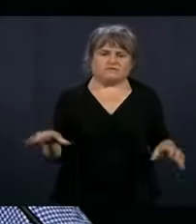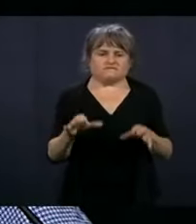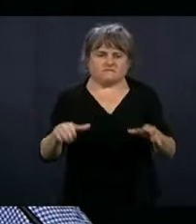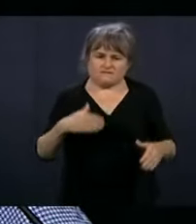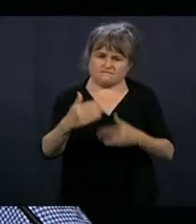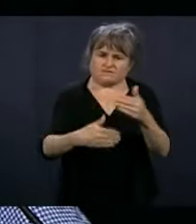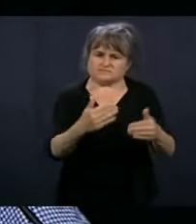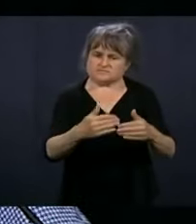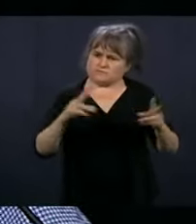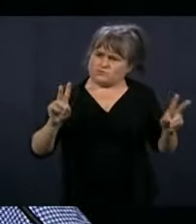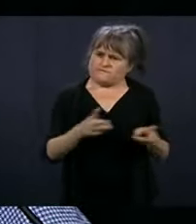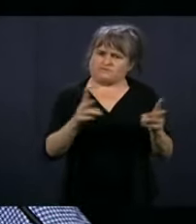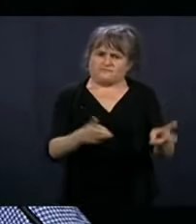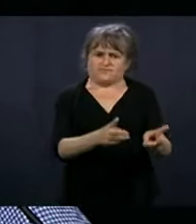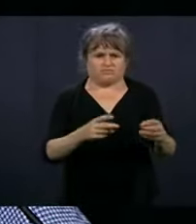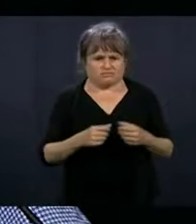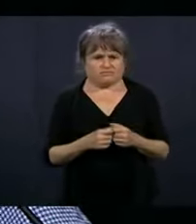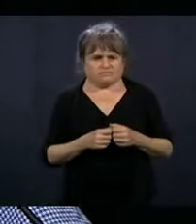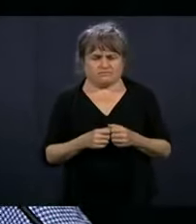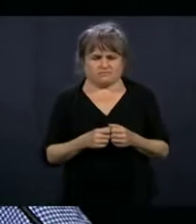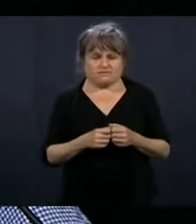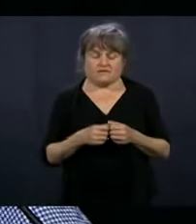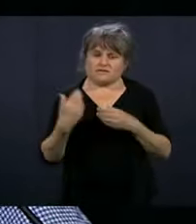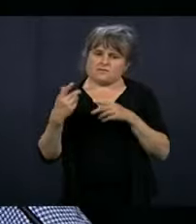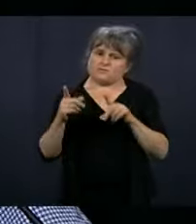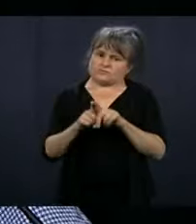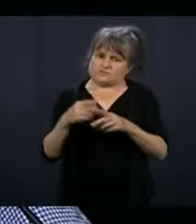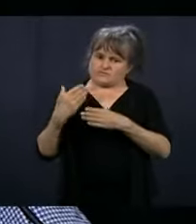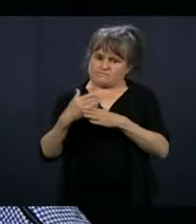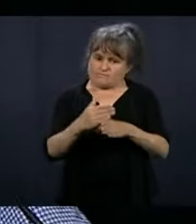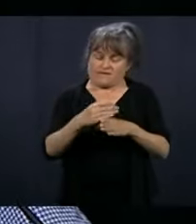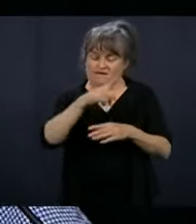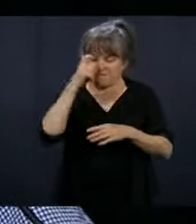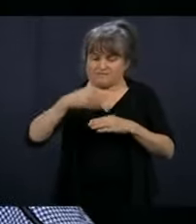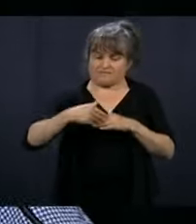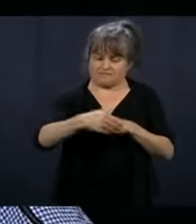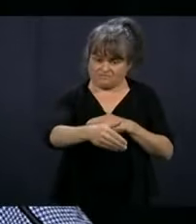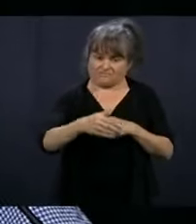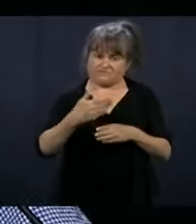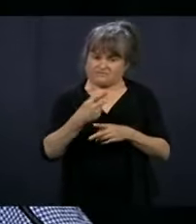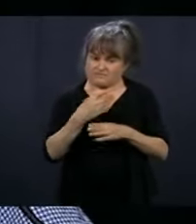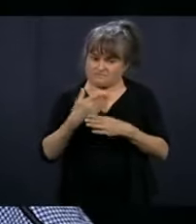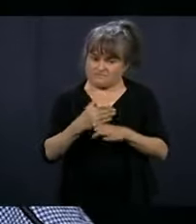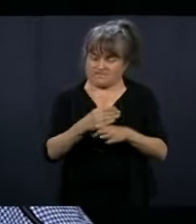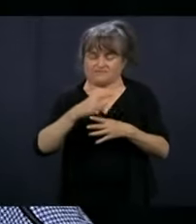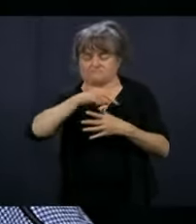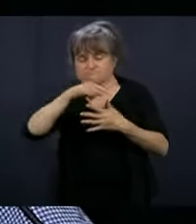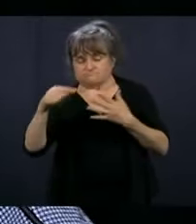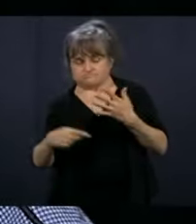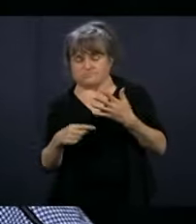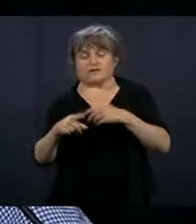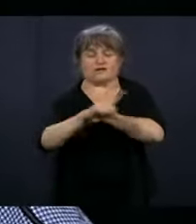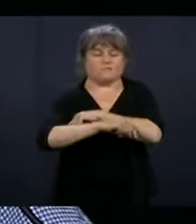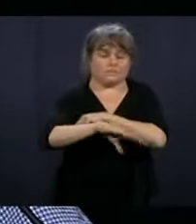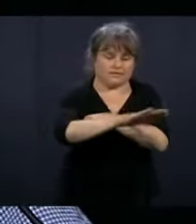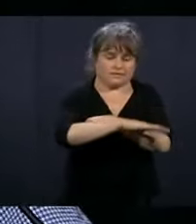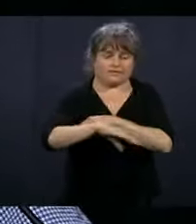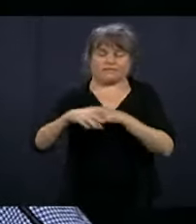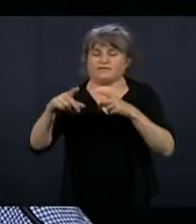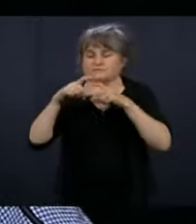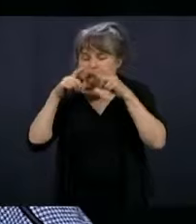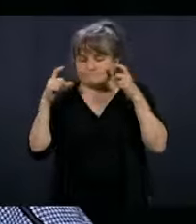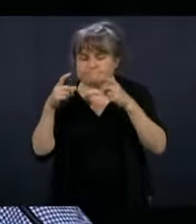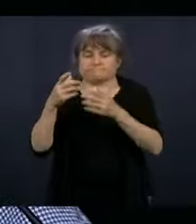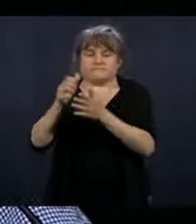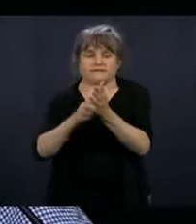we're doing them right now in an accelerated rhythm. And that preparation will last throughout the summer. The staff,